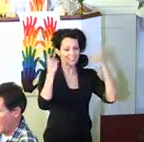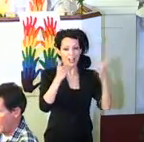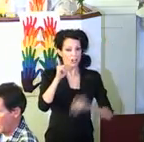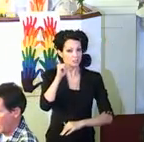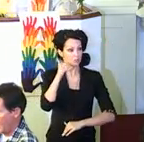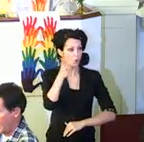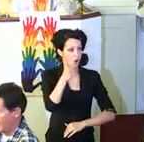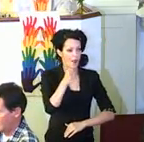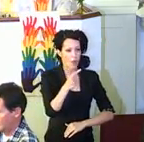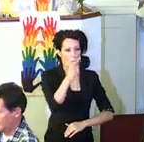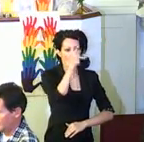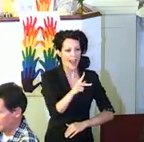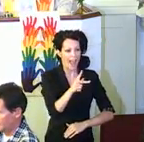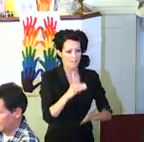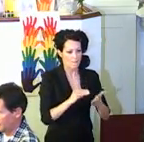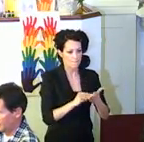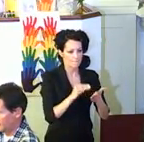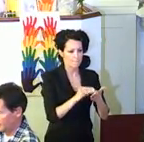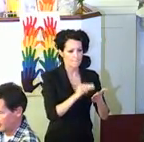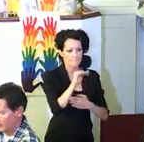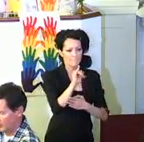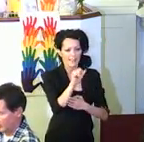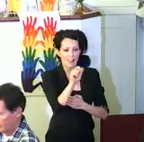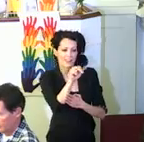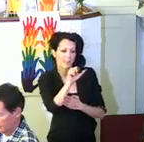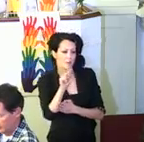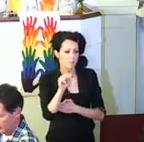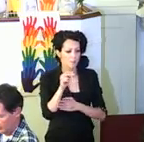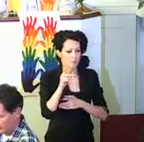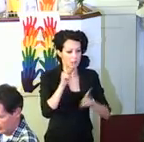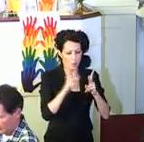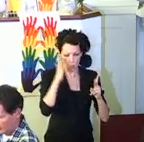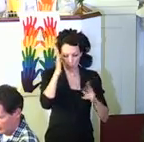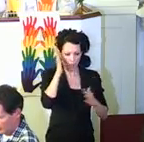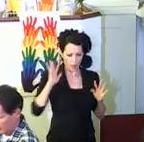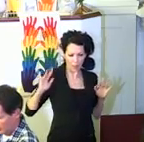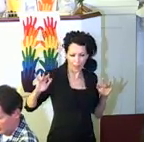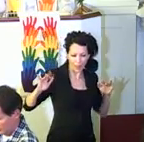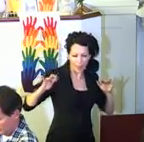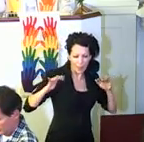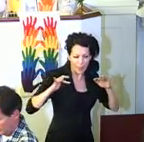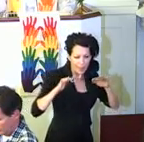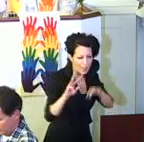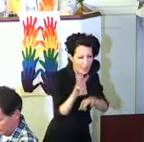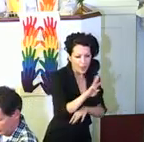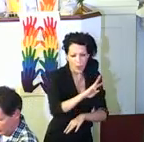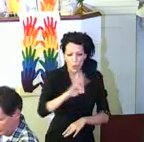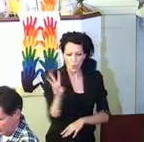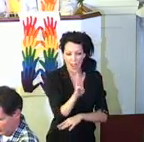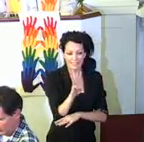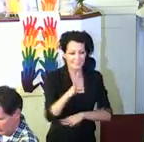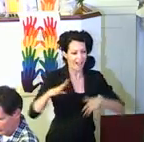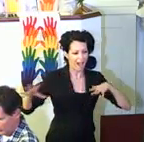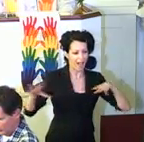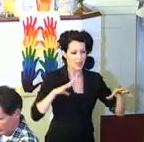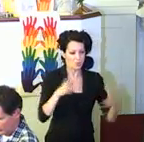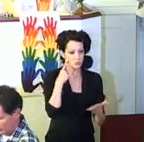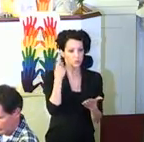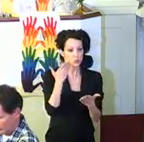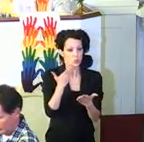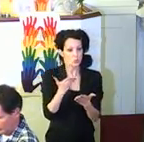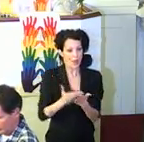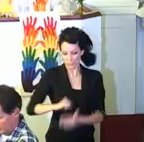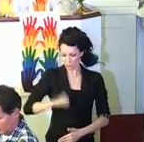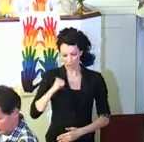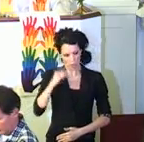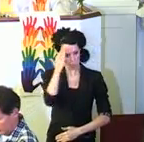than 500,000 folks will be in the city of West Hollywood to witness the Pride Festival. And why do we march in